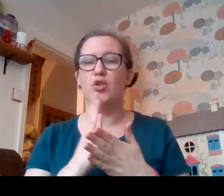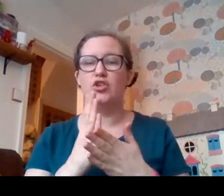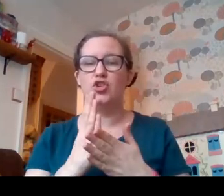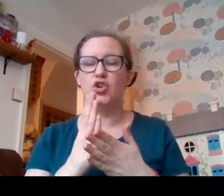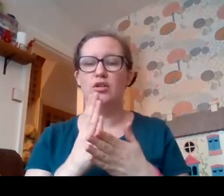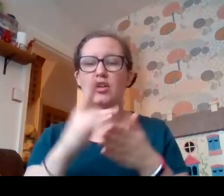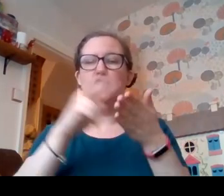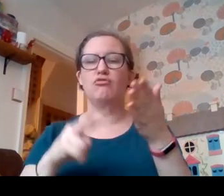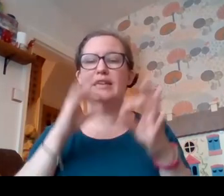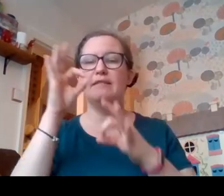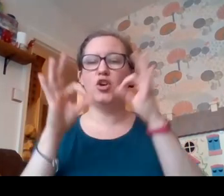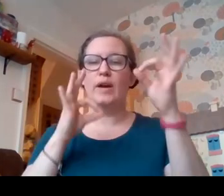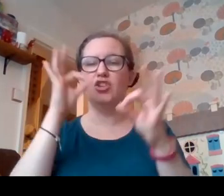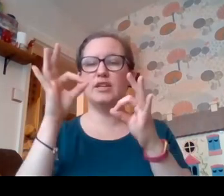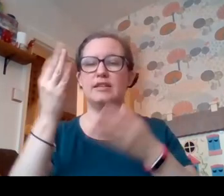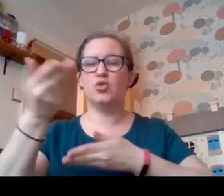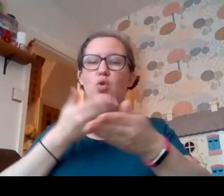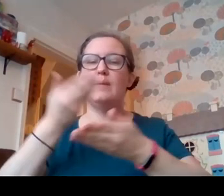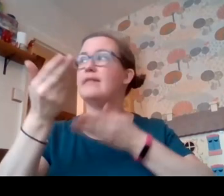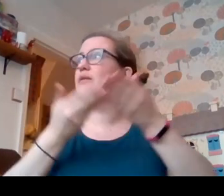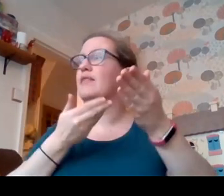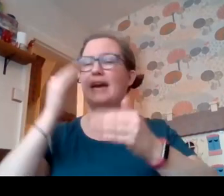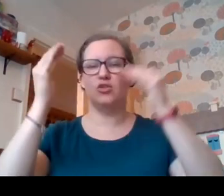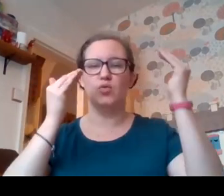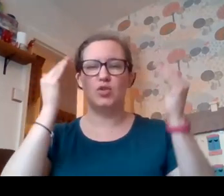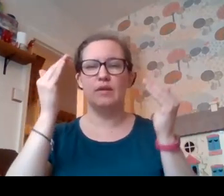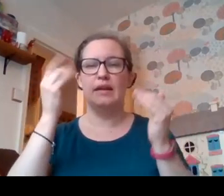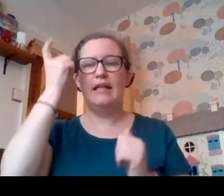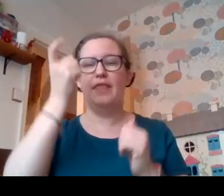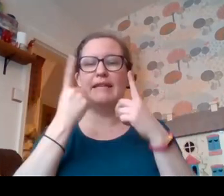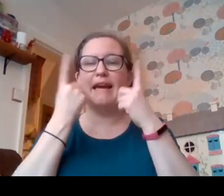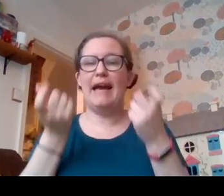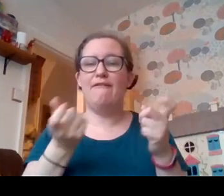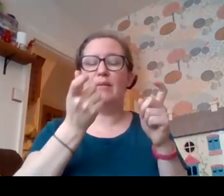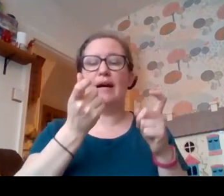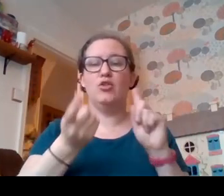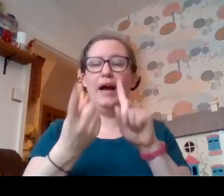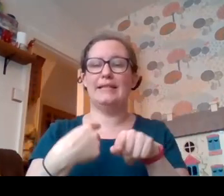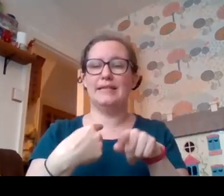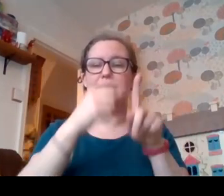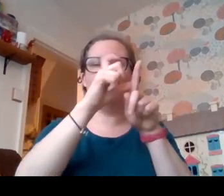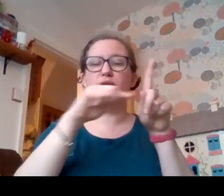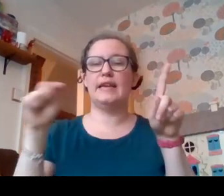words if you're unsure, reading the questions and talking about it with an adult. Think